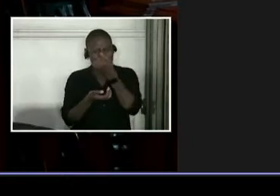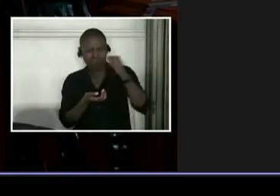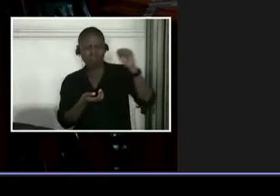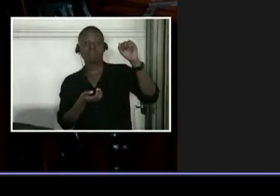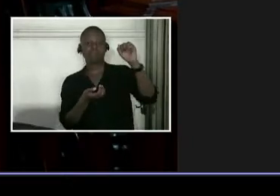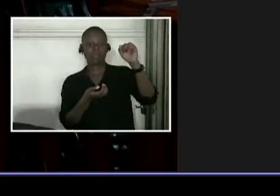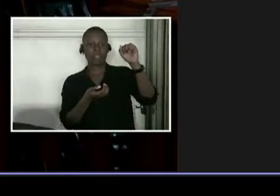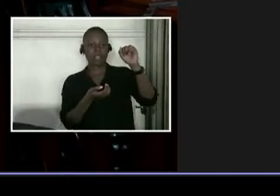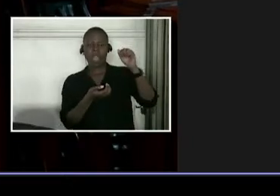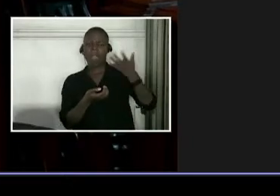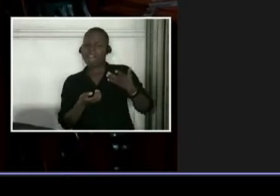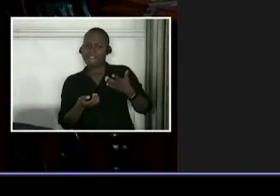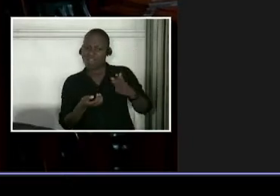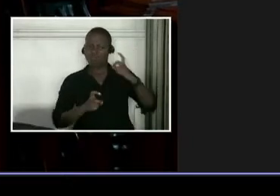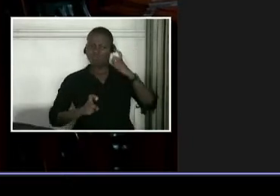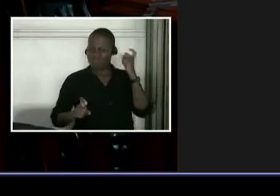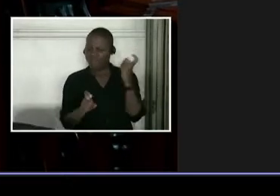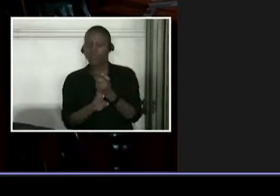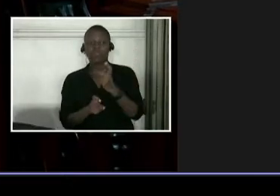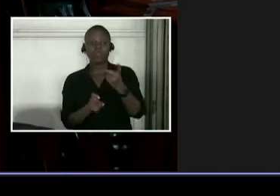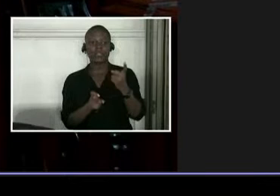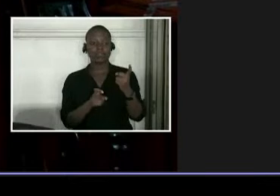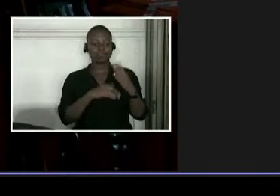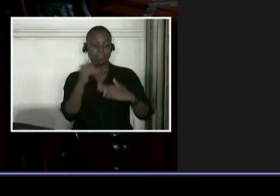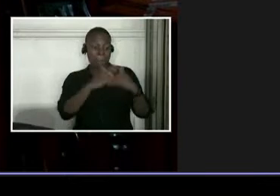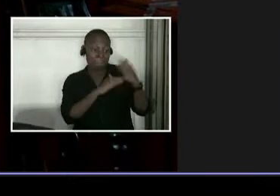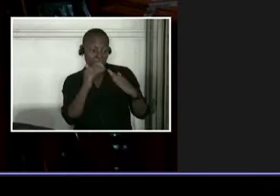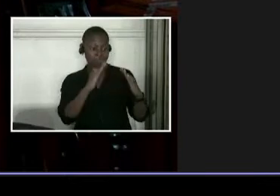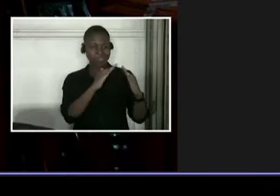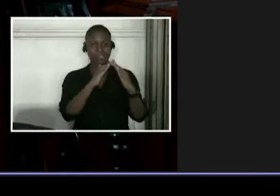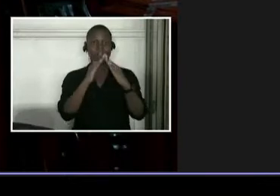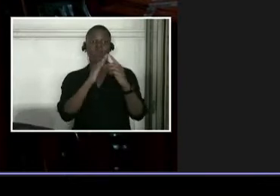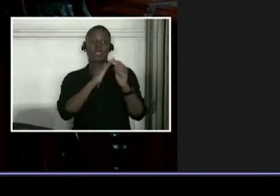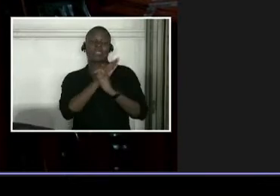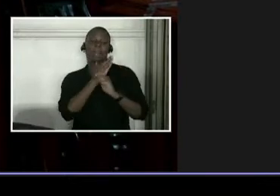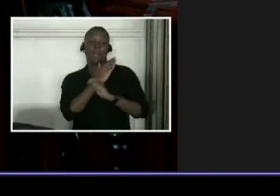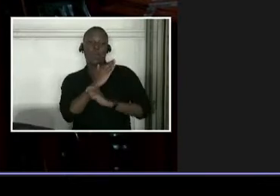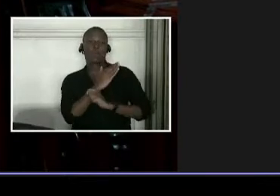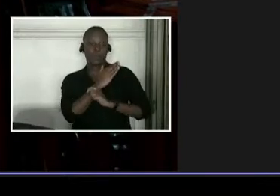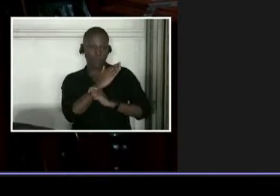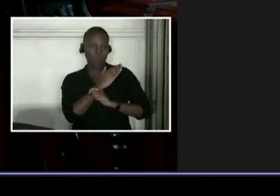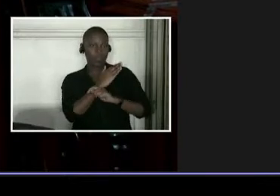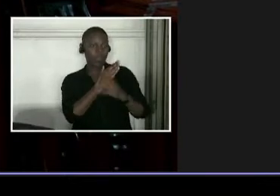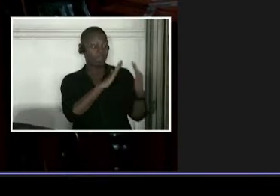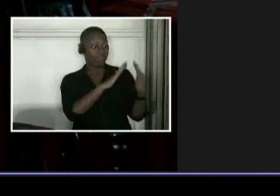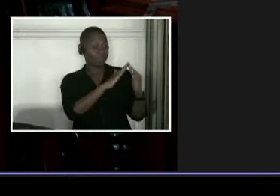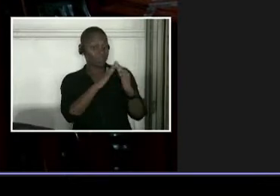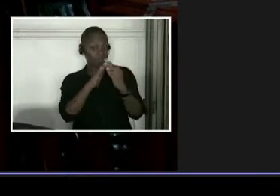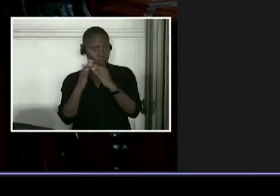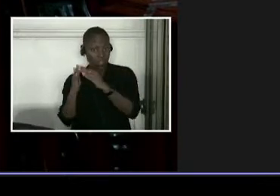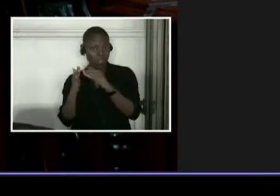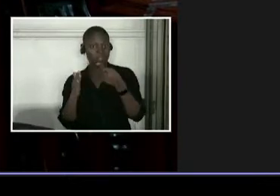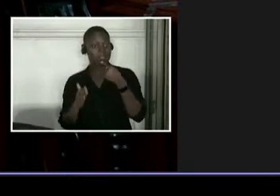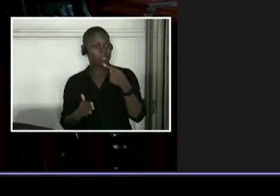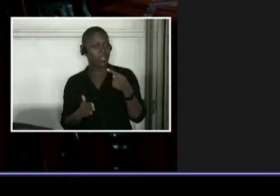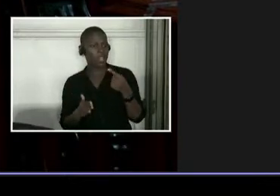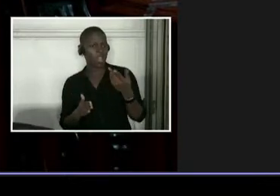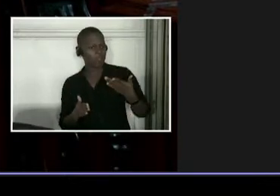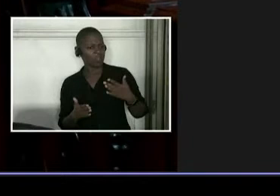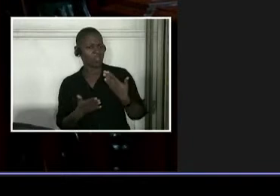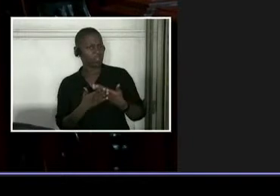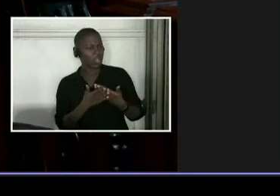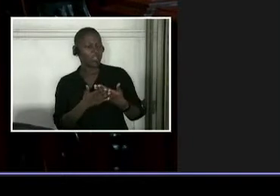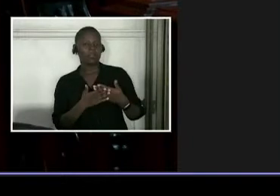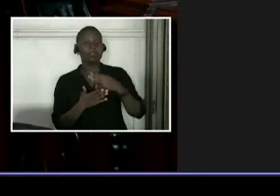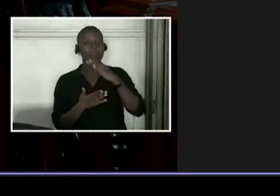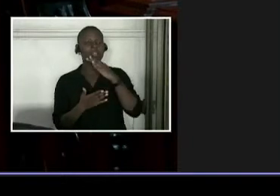us to build temporary residential units for the helpless communities. They have declared their backyards a no-go